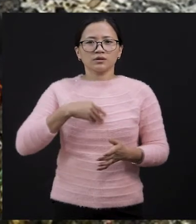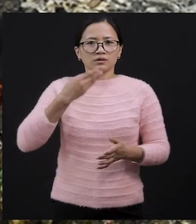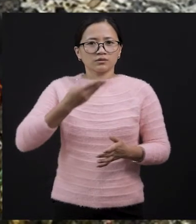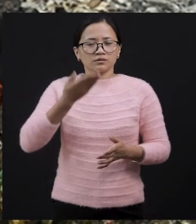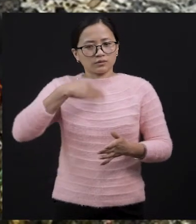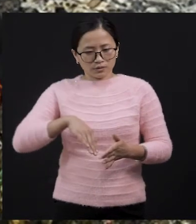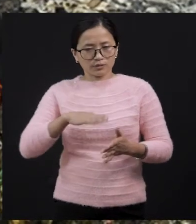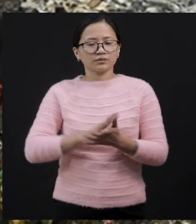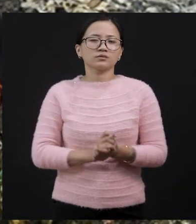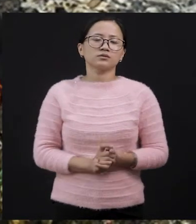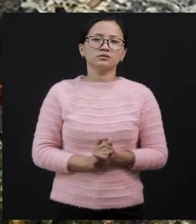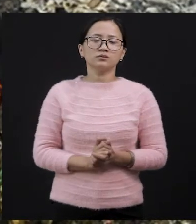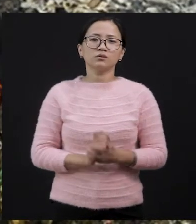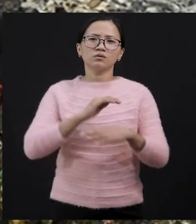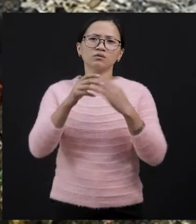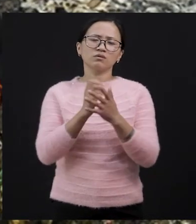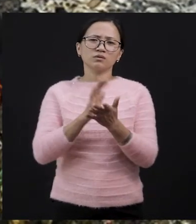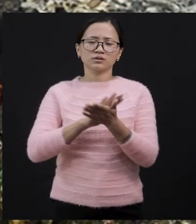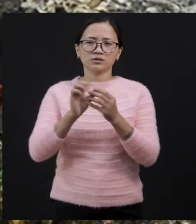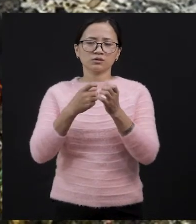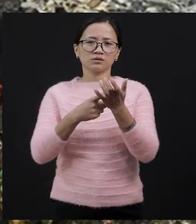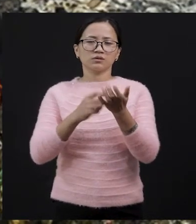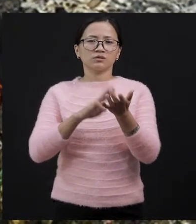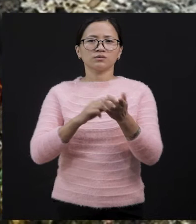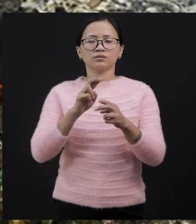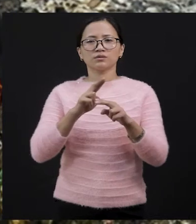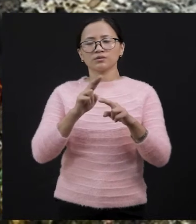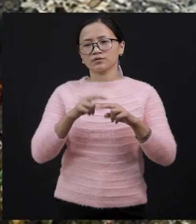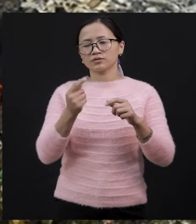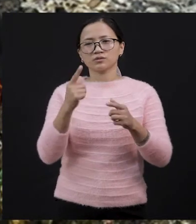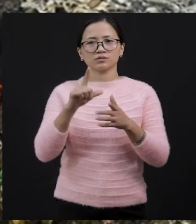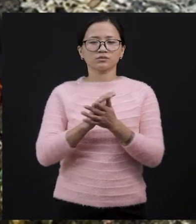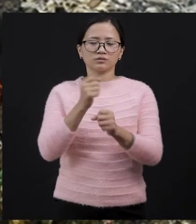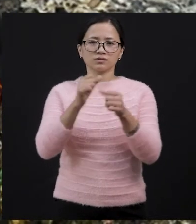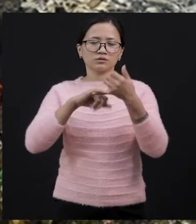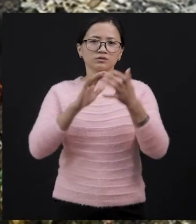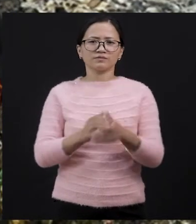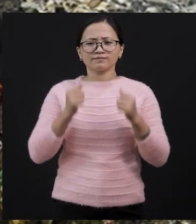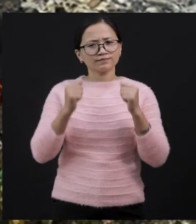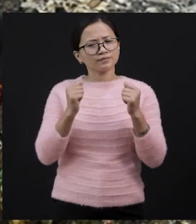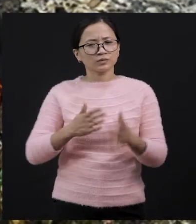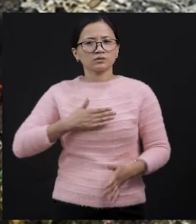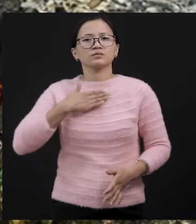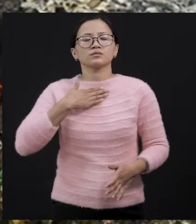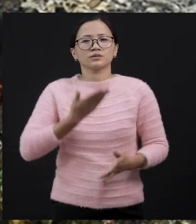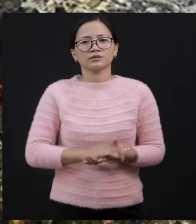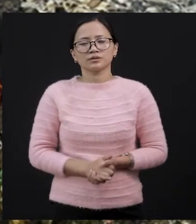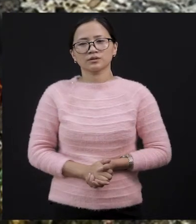After inhaling all this harmful gas, it will be difficult for us to breathe.